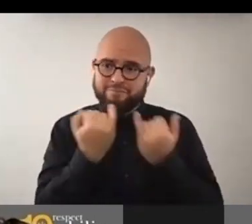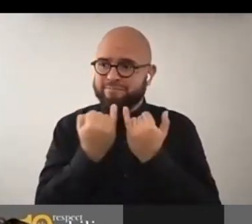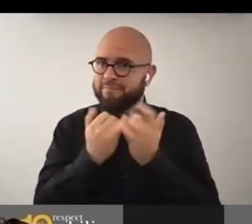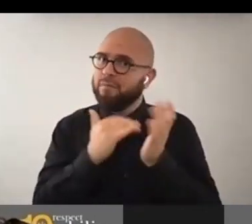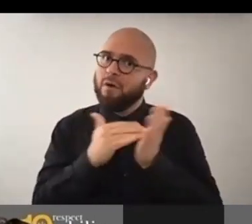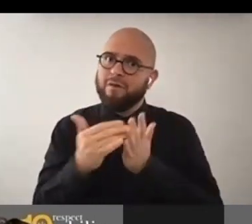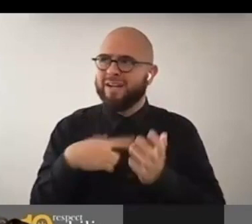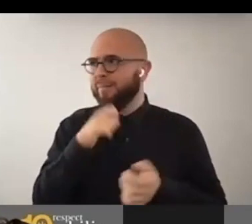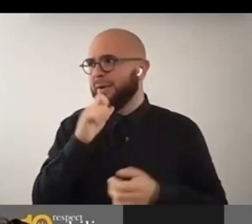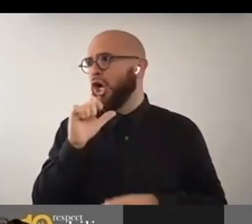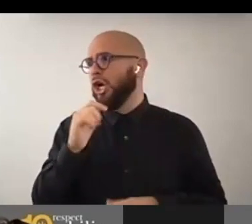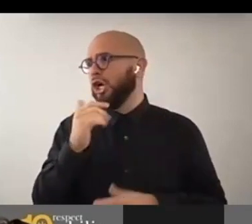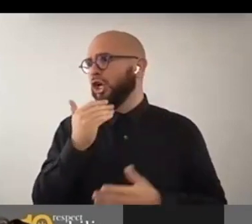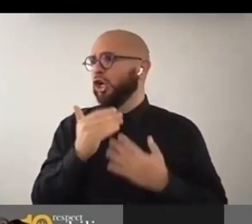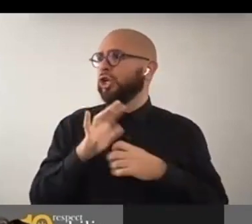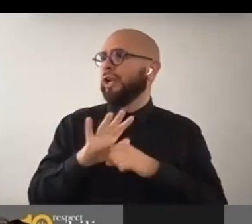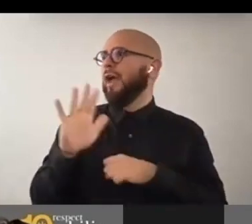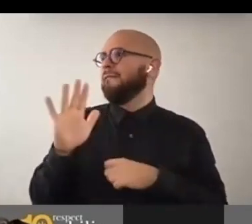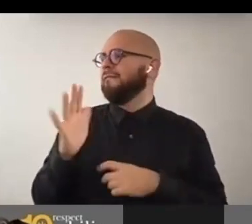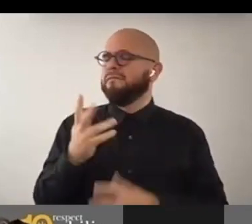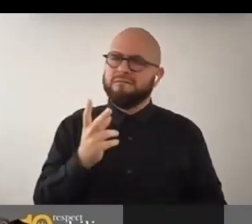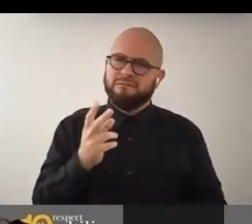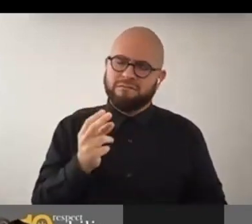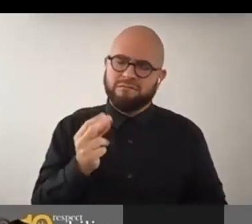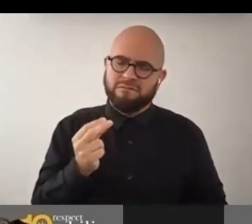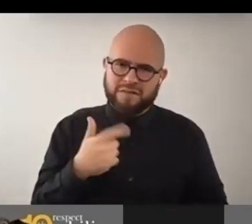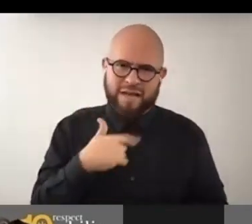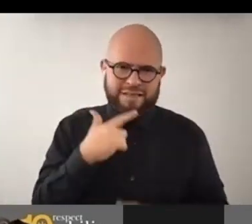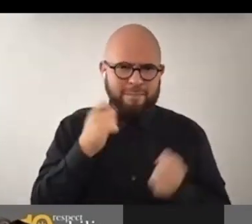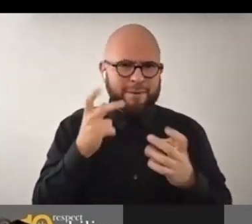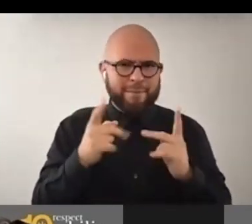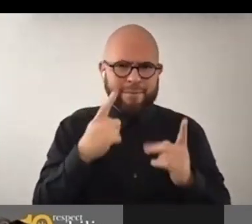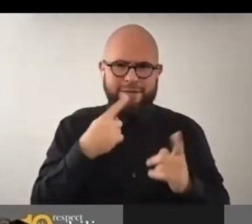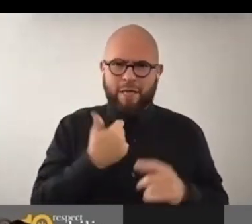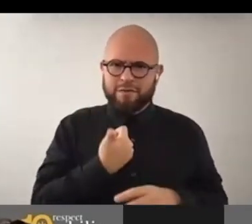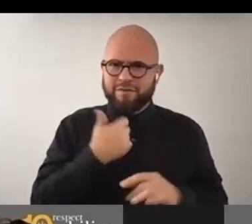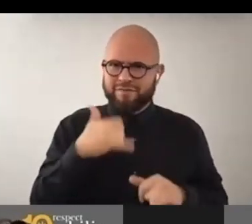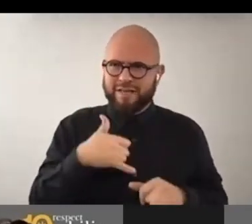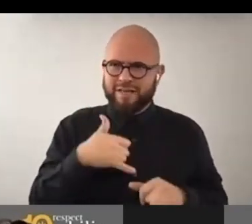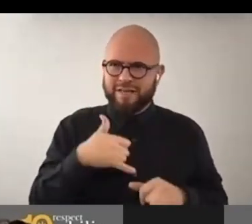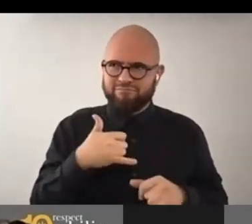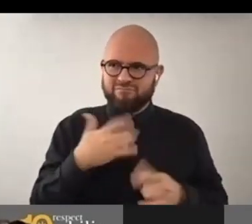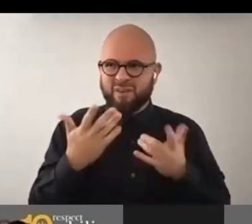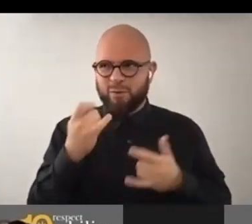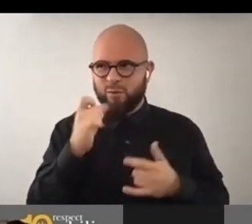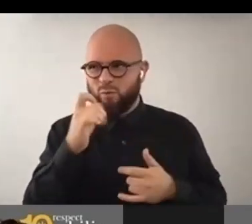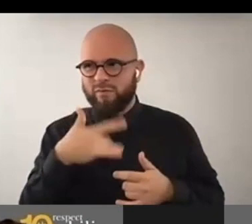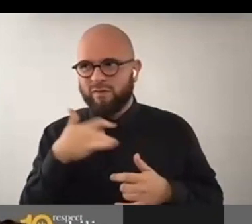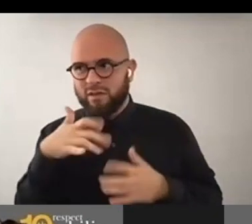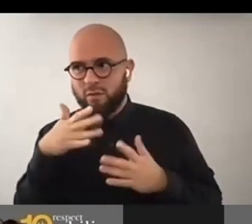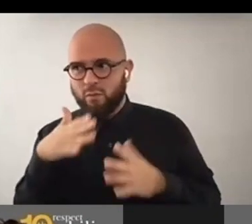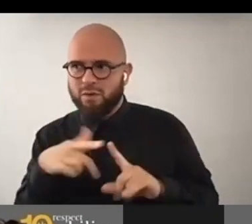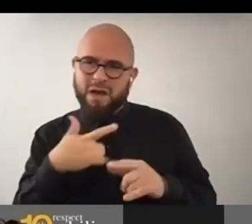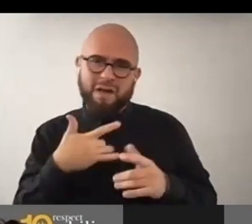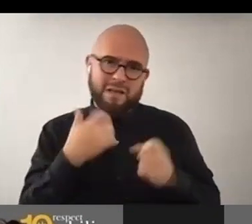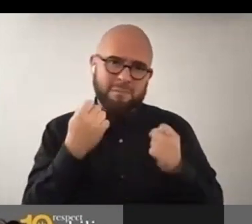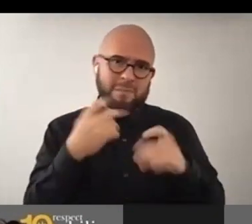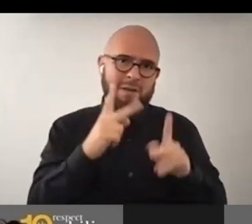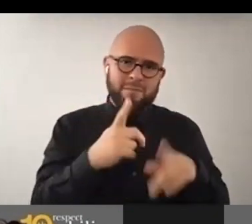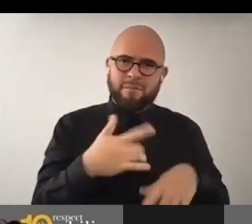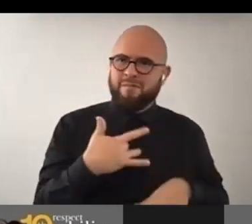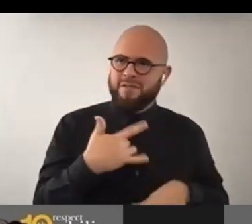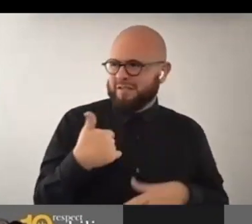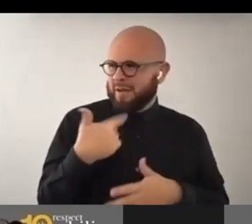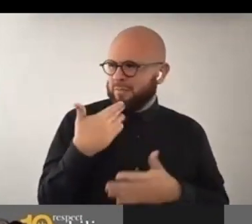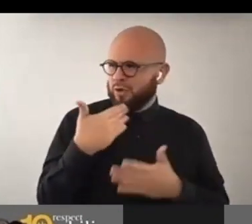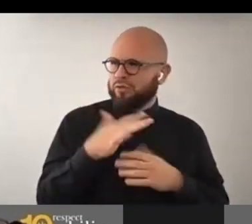time to time, unless you don't feel that way, but a lot of people do. But I sat there and I said, you know what?